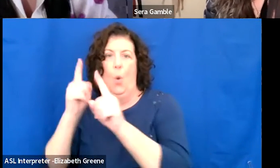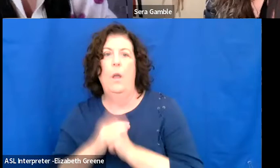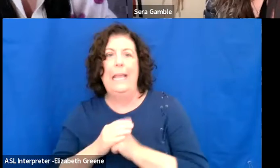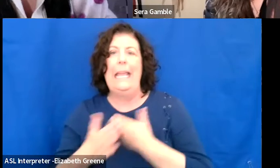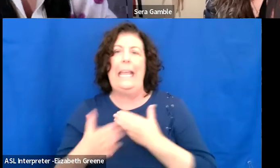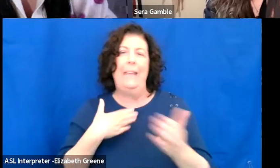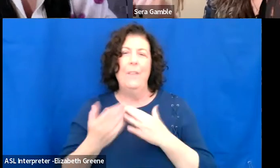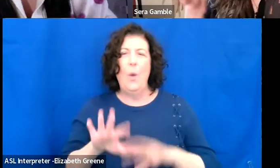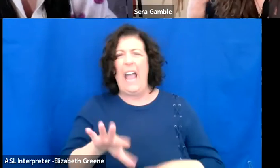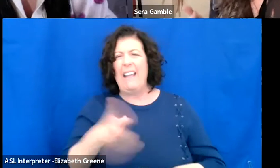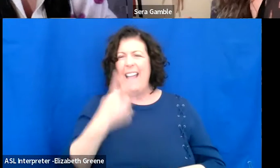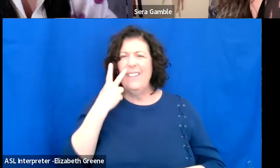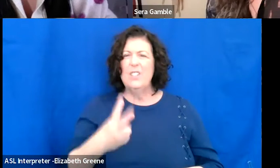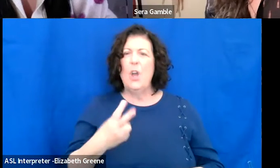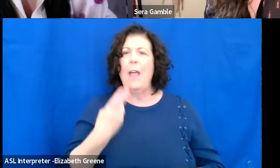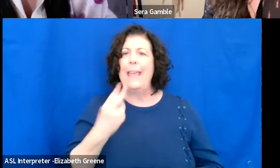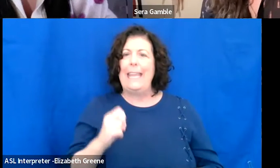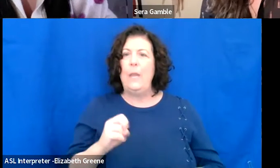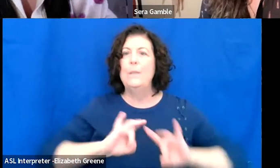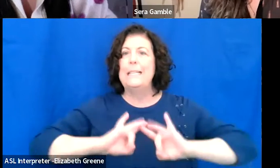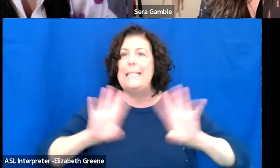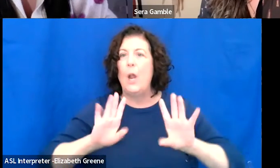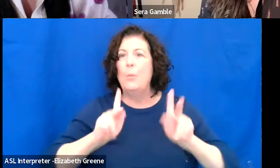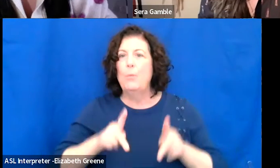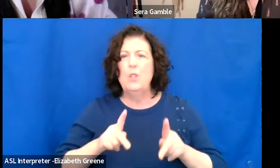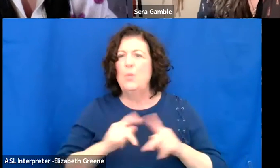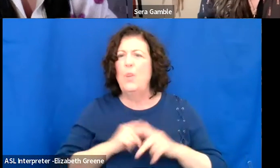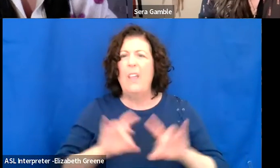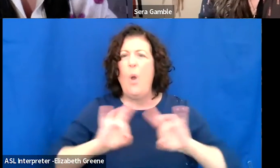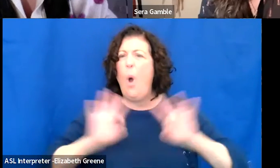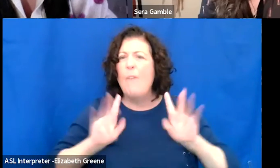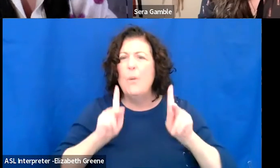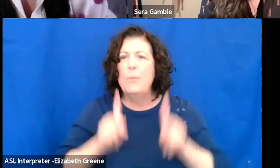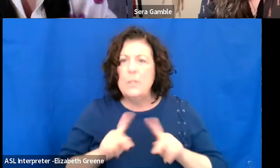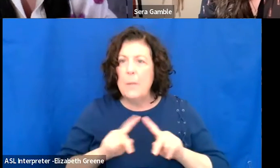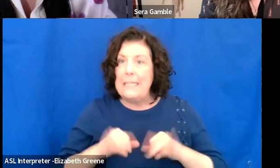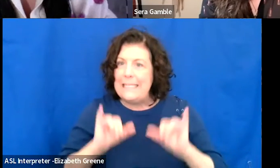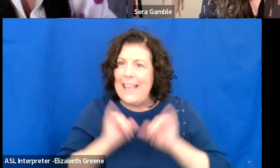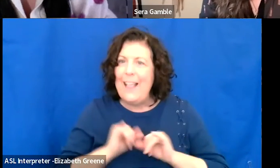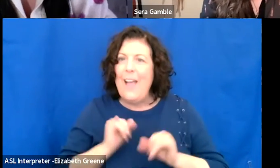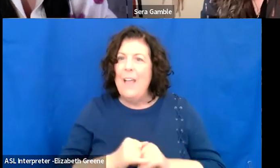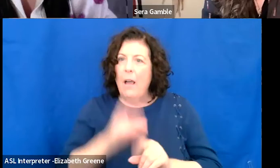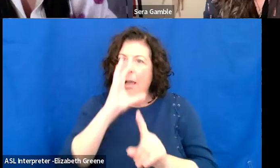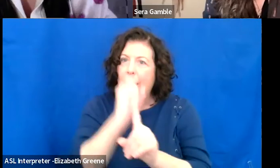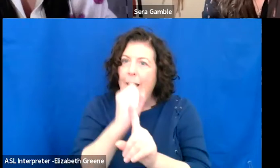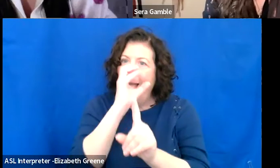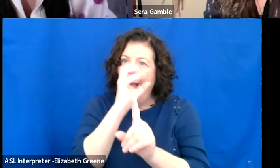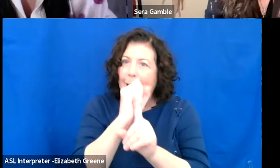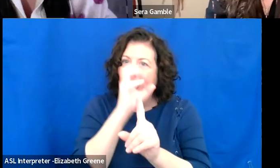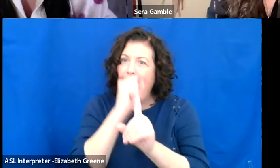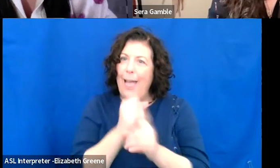he was a terrible person, he kept winning me over to his side. I found that very compelling, like exciting. So I